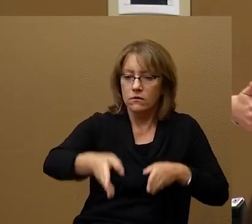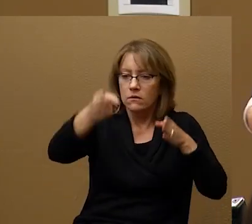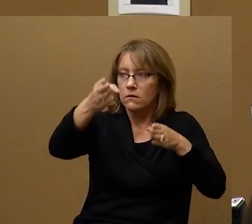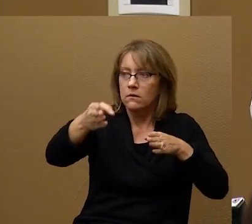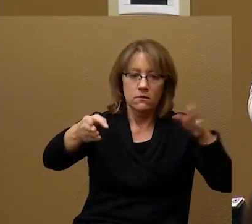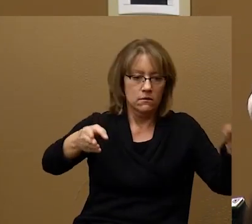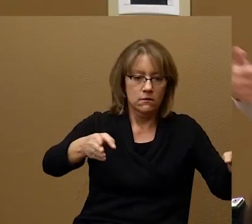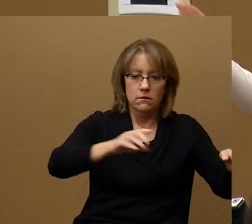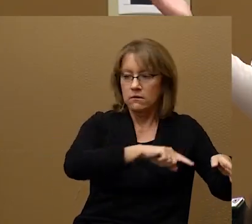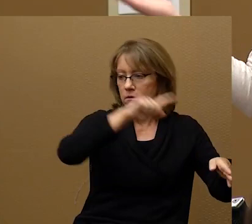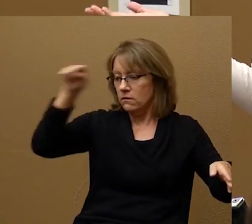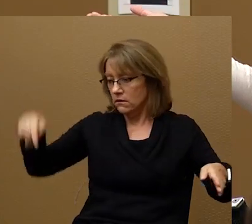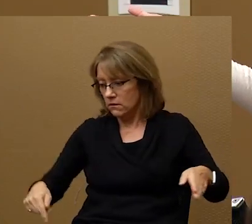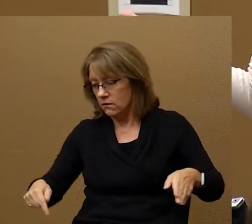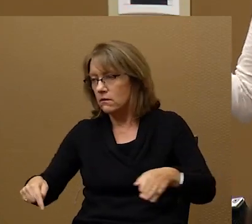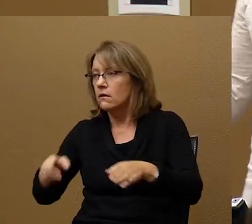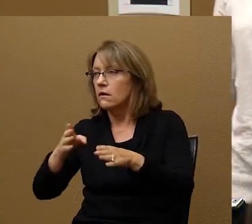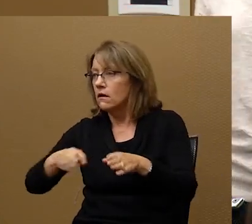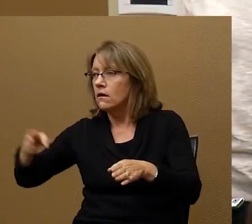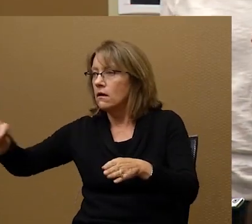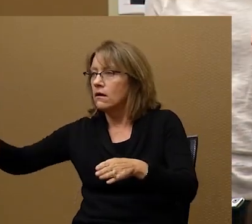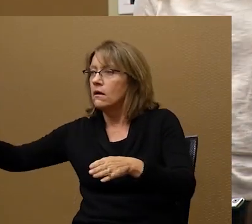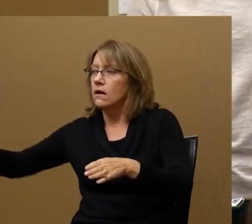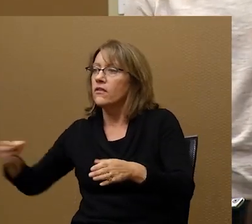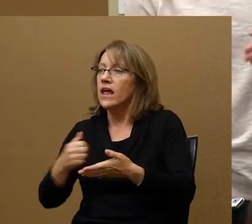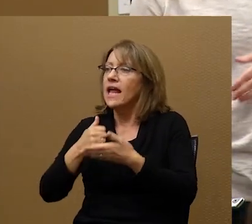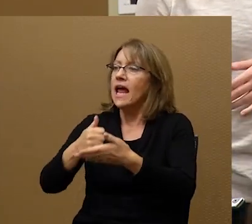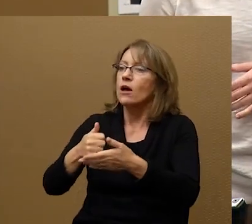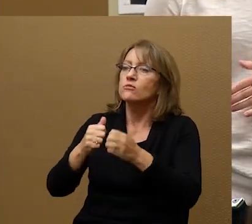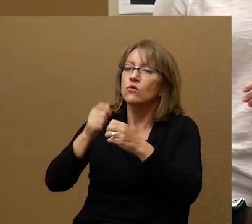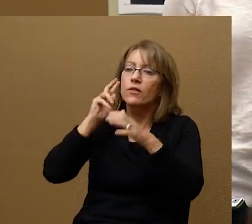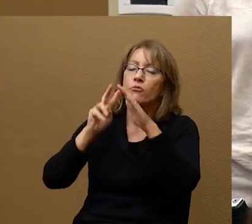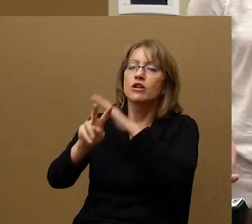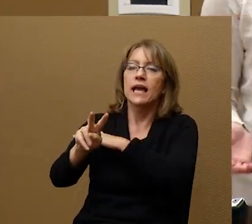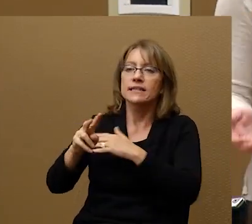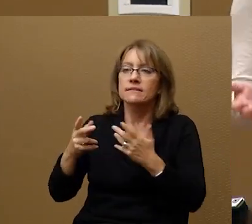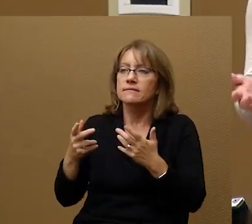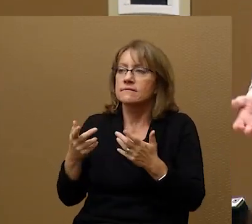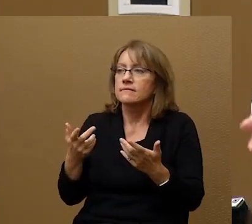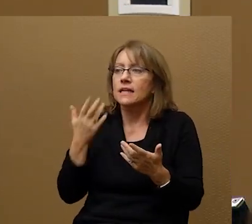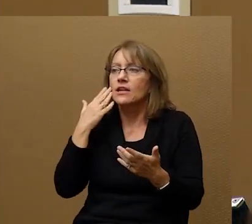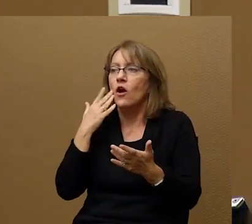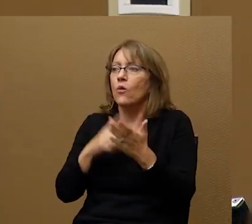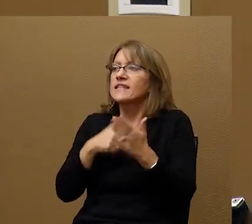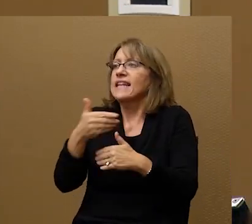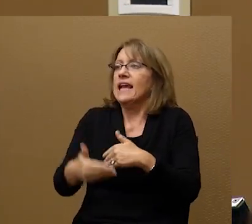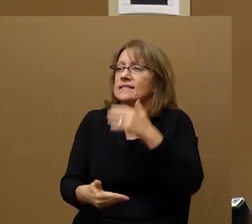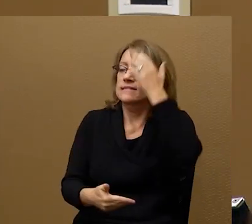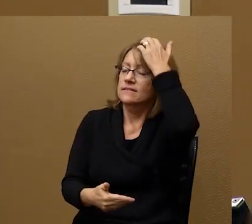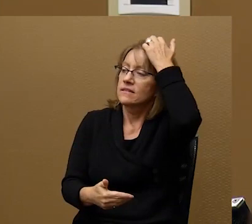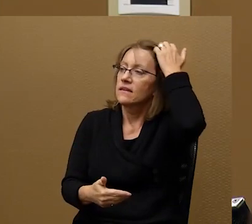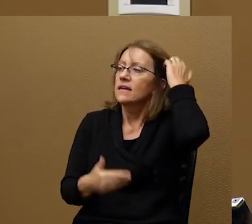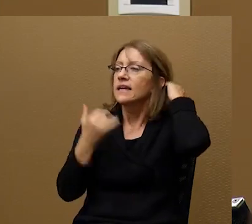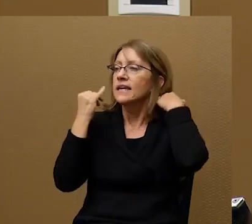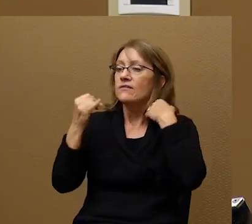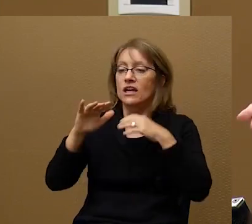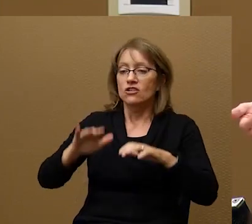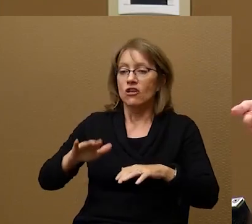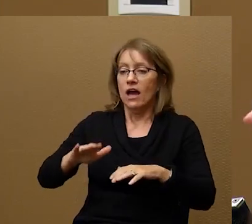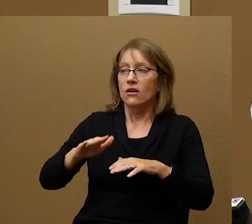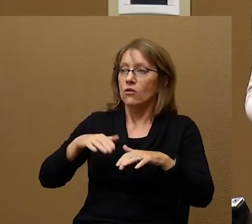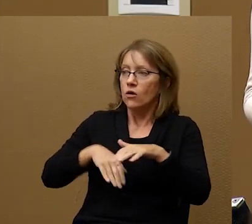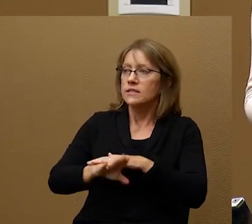they're going to do. So this kind of helps with the predictability. If a child goes, right now, if a child walks into an